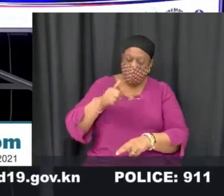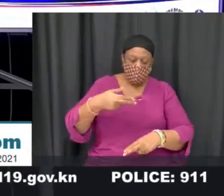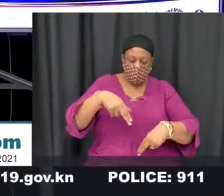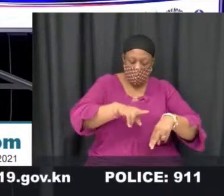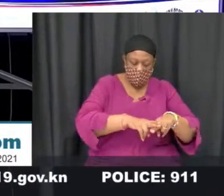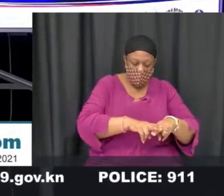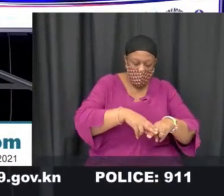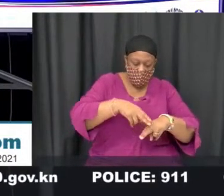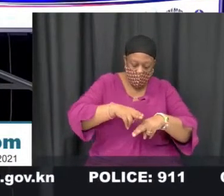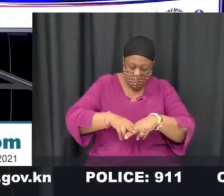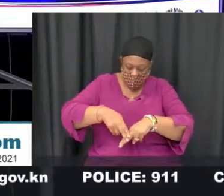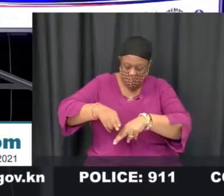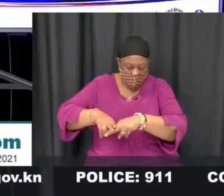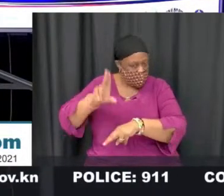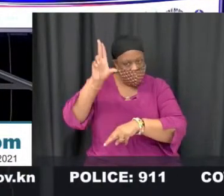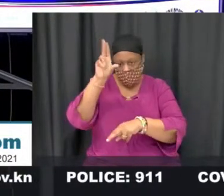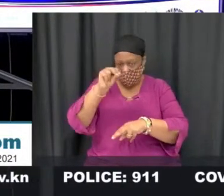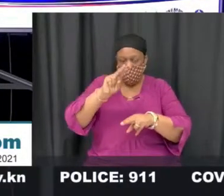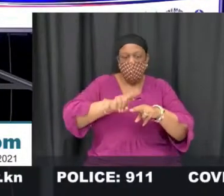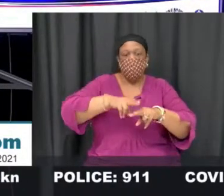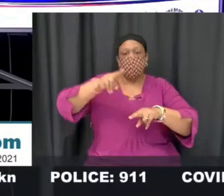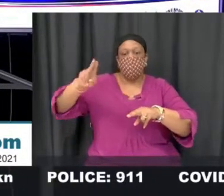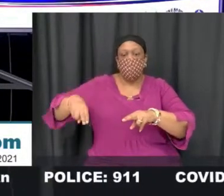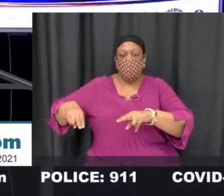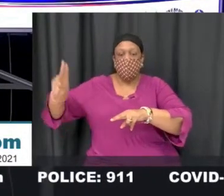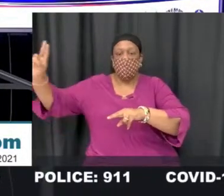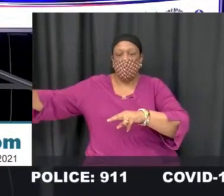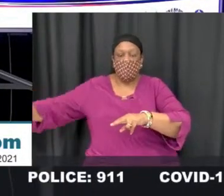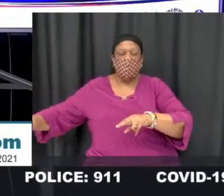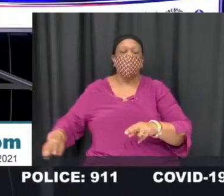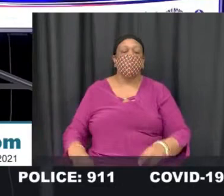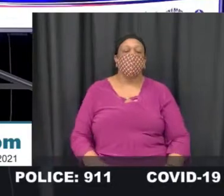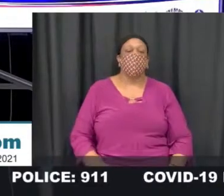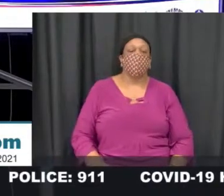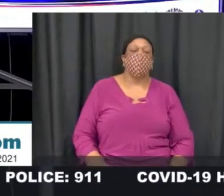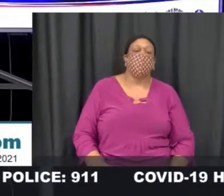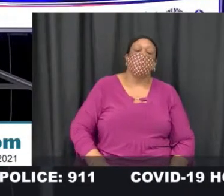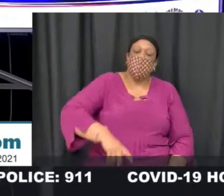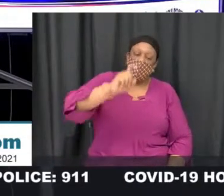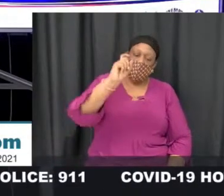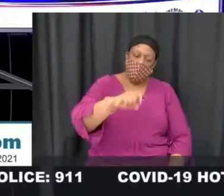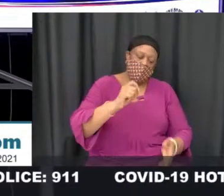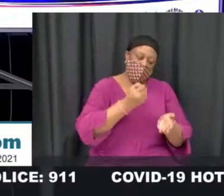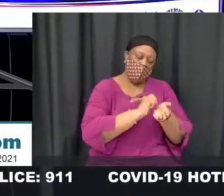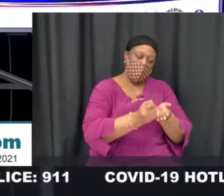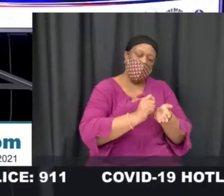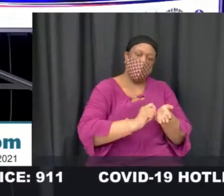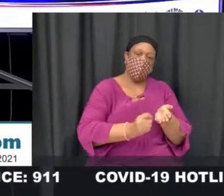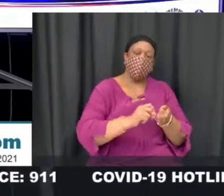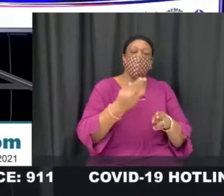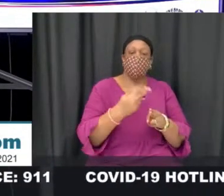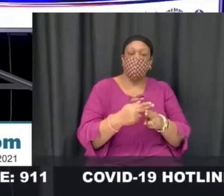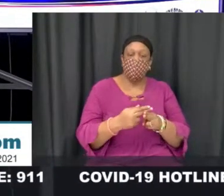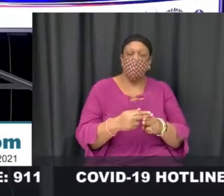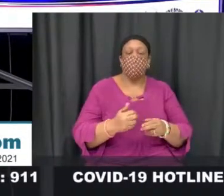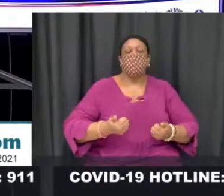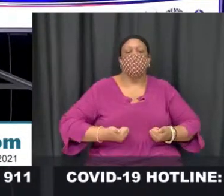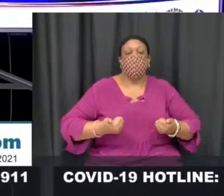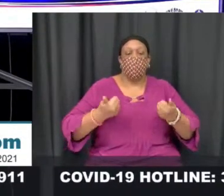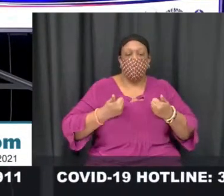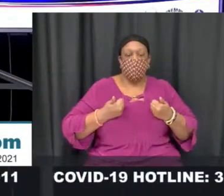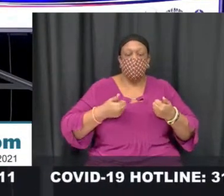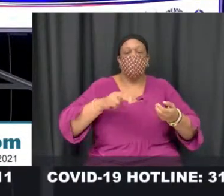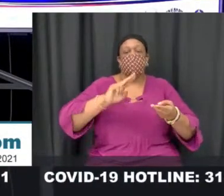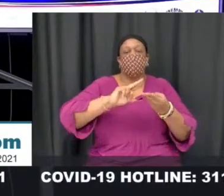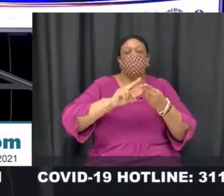in attendance at the event is kept, and this should include their names, addresses, telephone numbers, the patient